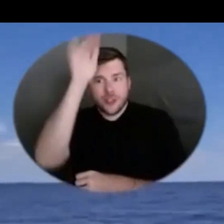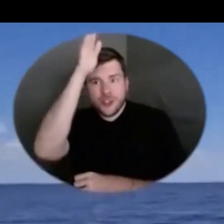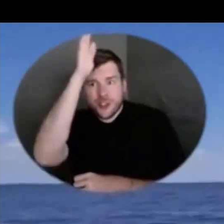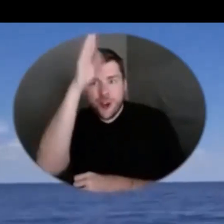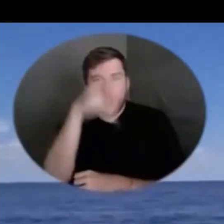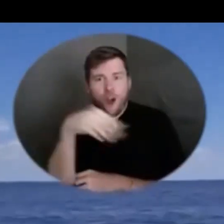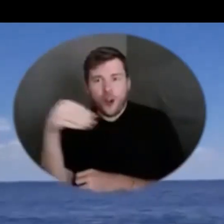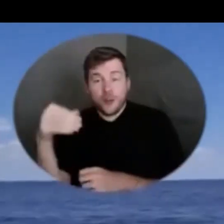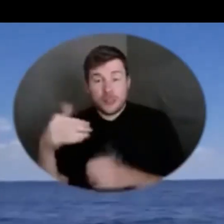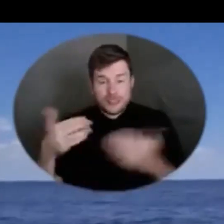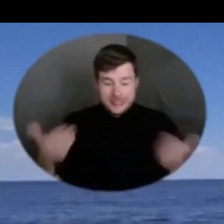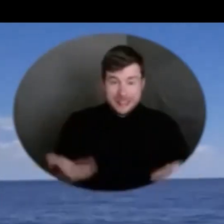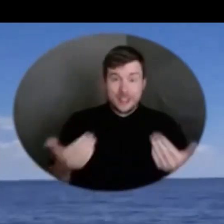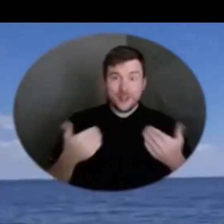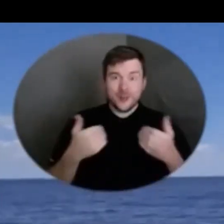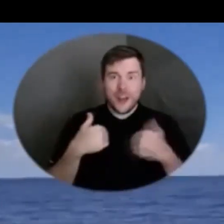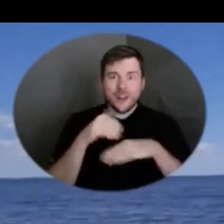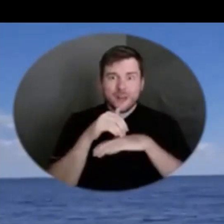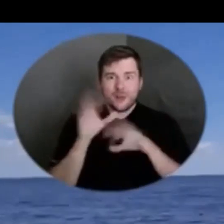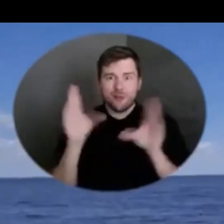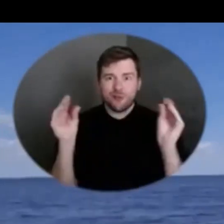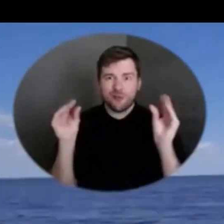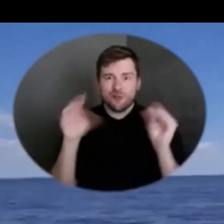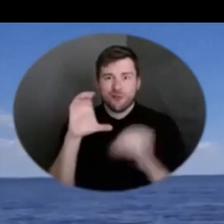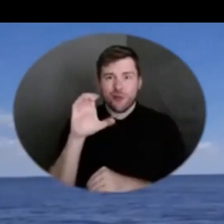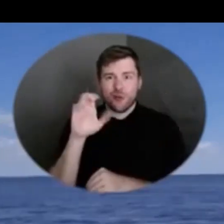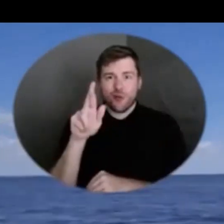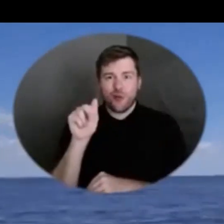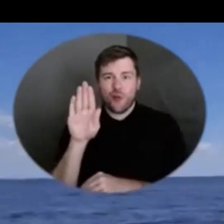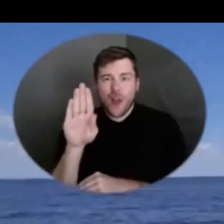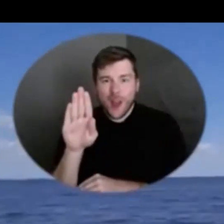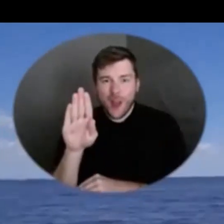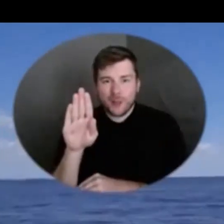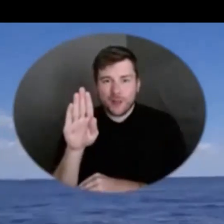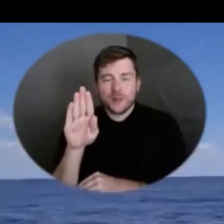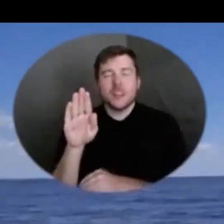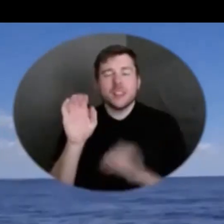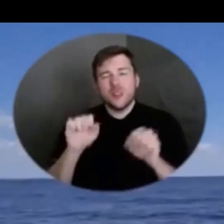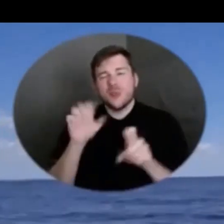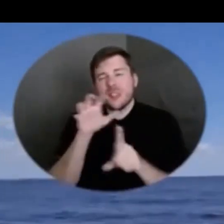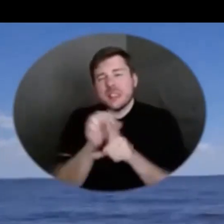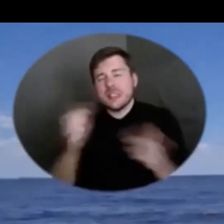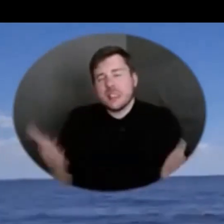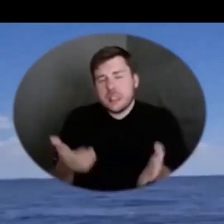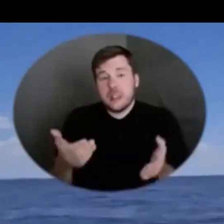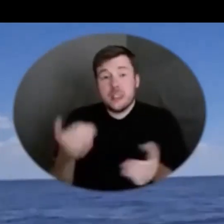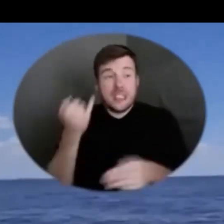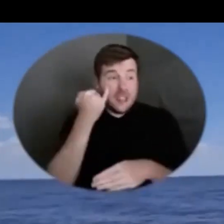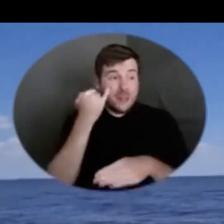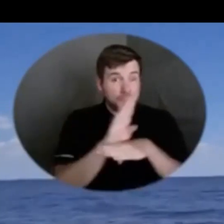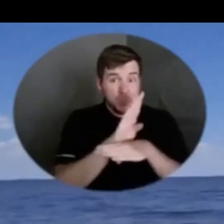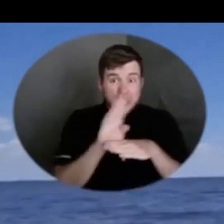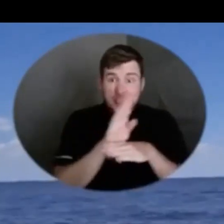cool thing to catch, and they're easily caught on doing a couple different methods. If you're like a commercial fisherman, you have what's known as a crab